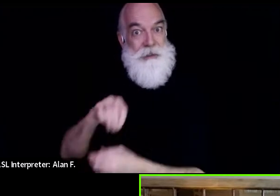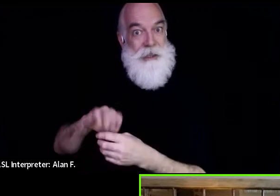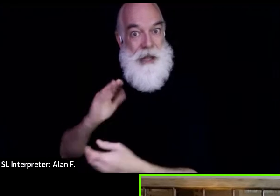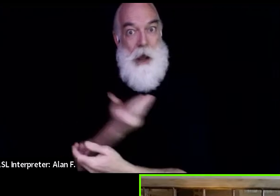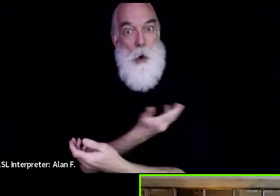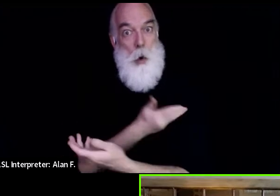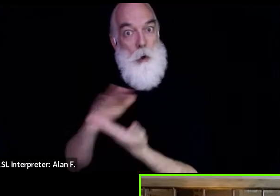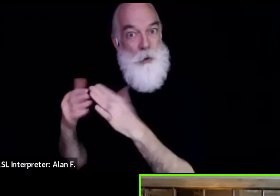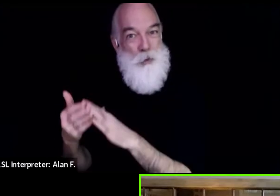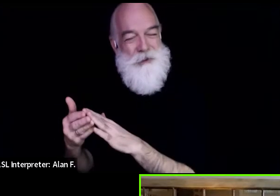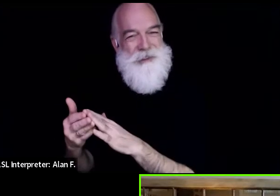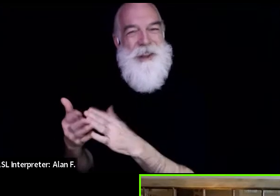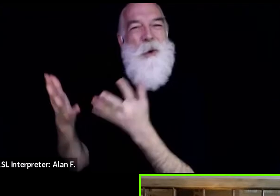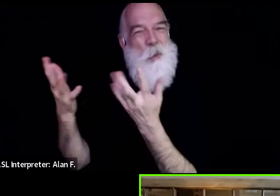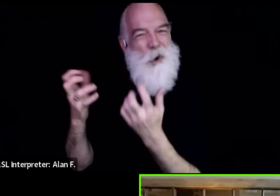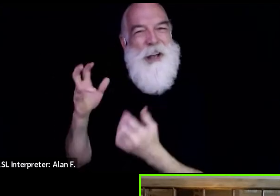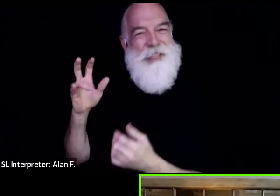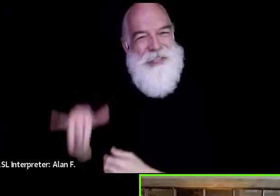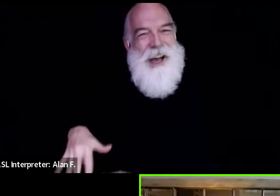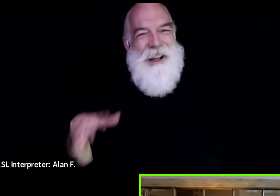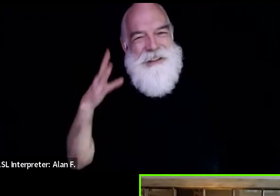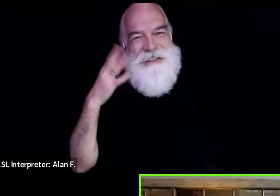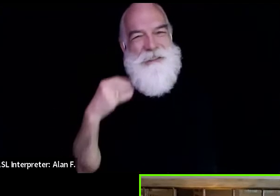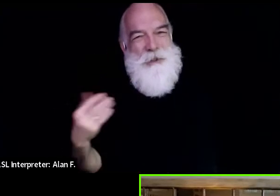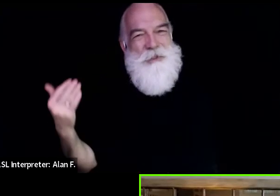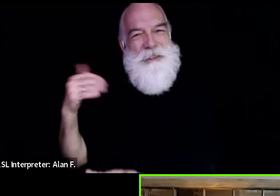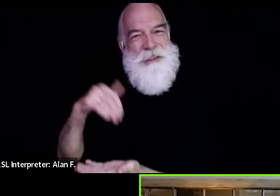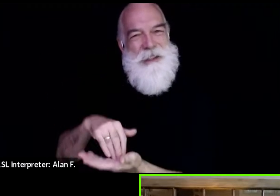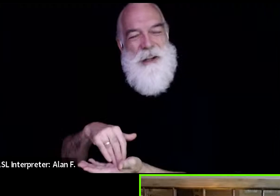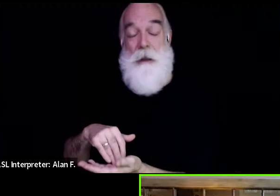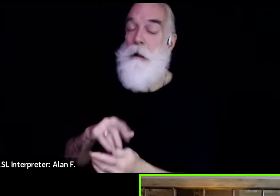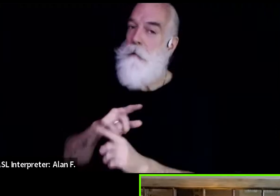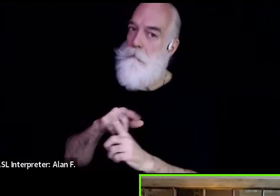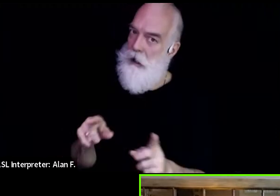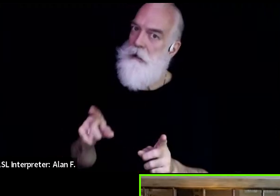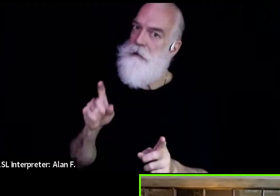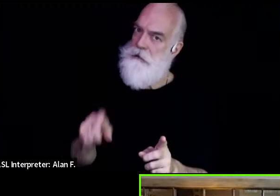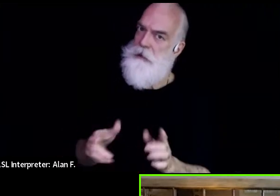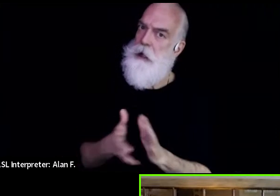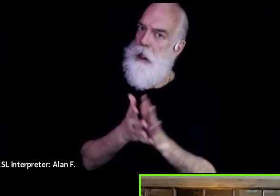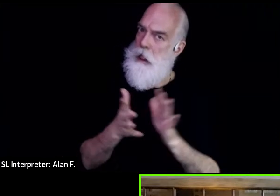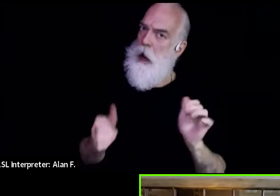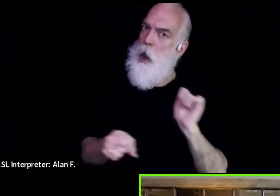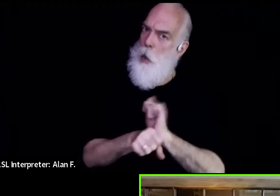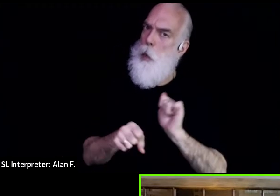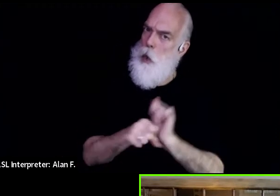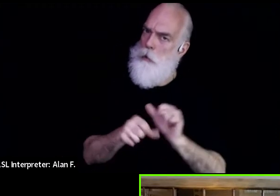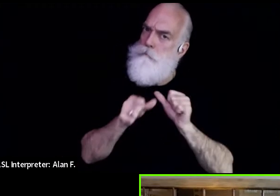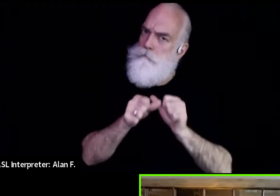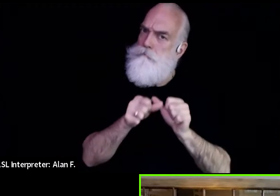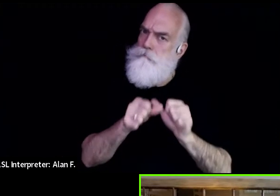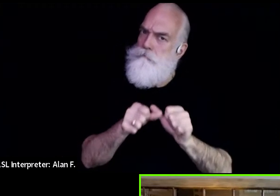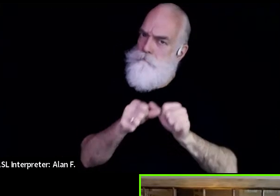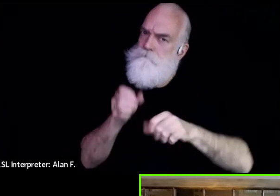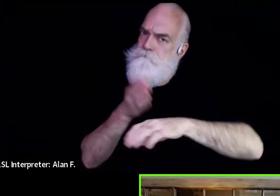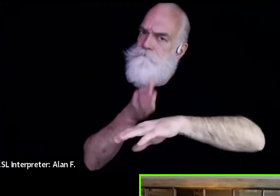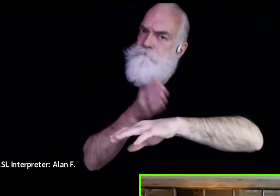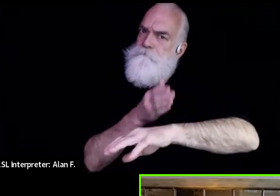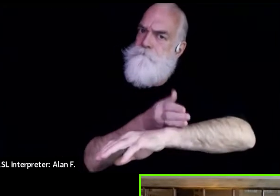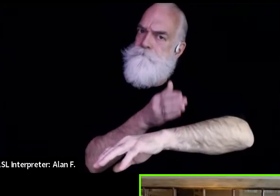that place, that work will be necessary to continue that work. But there were so